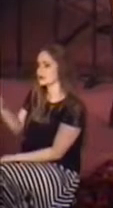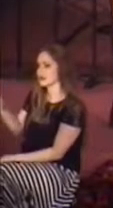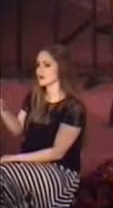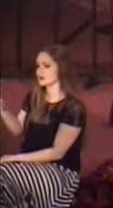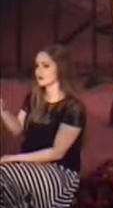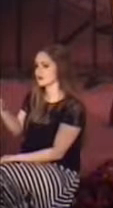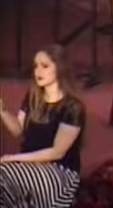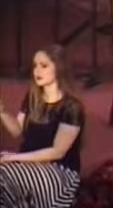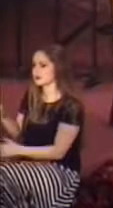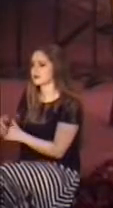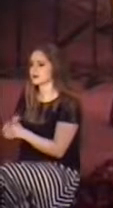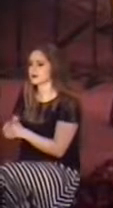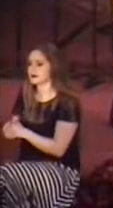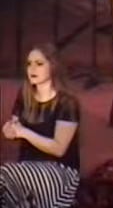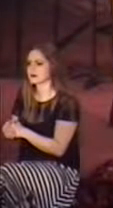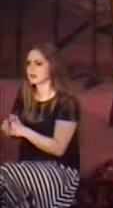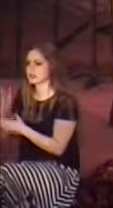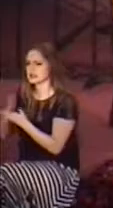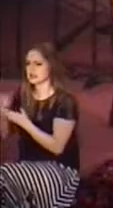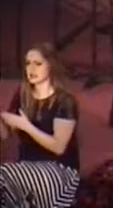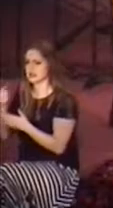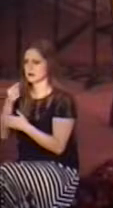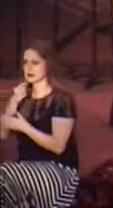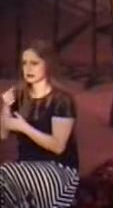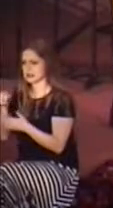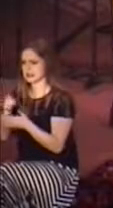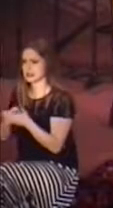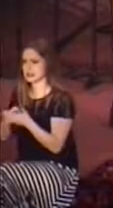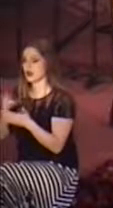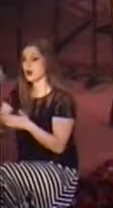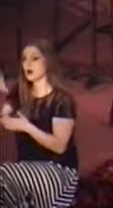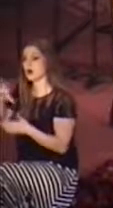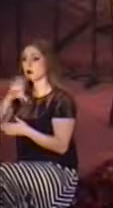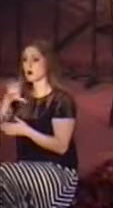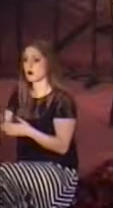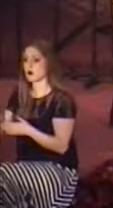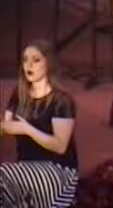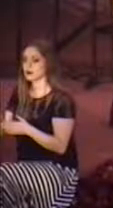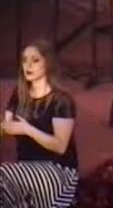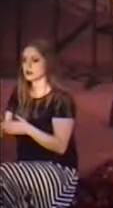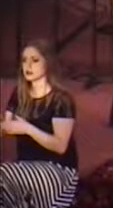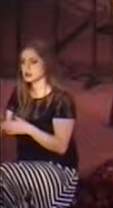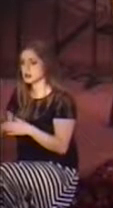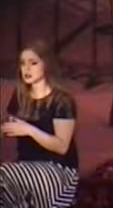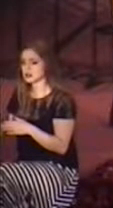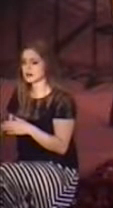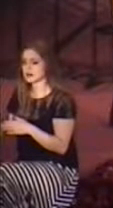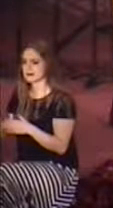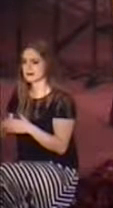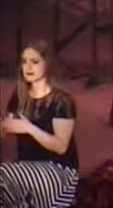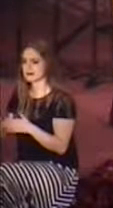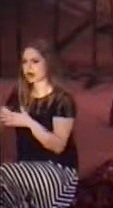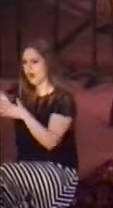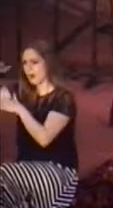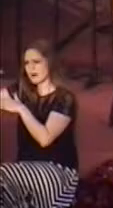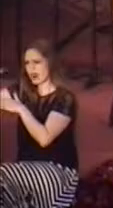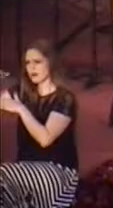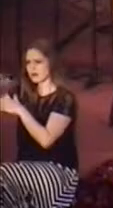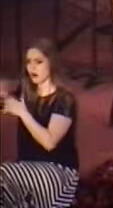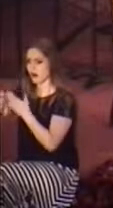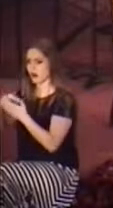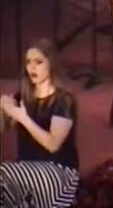suggested this, so I wrote it down and I like it. There should be a cross hanging over every nativity scene to remind us why he